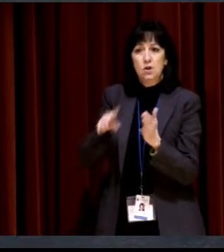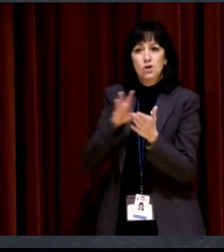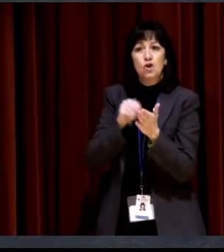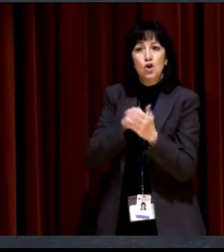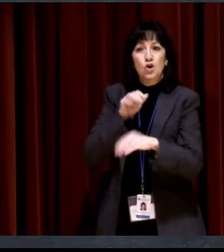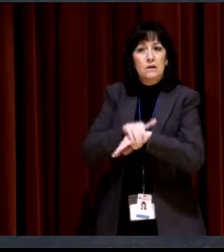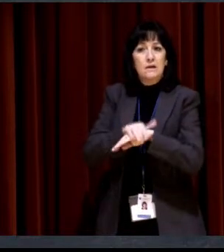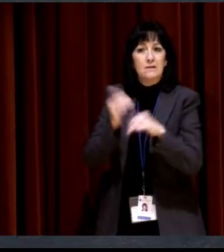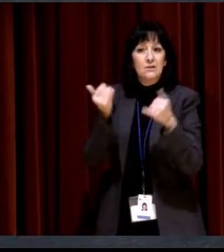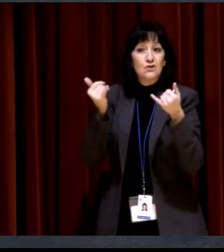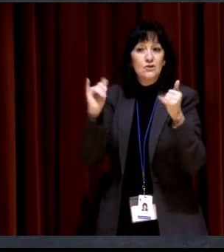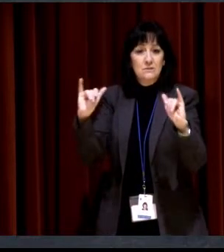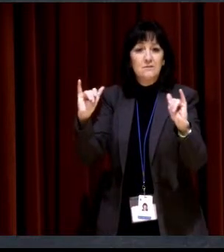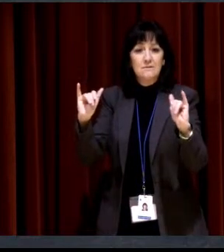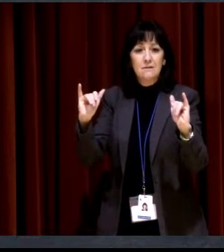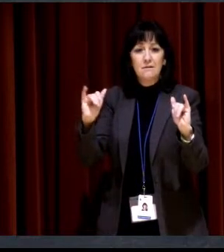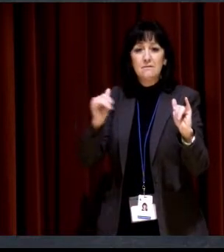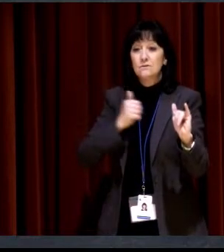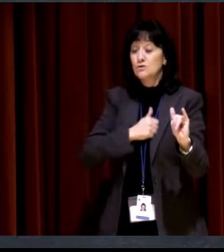Sorry, I got going. Do